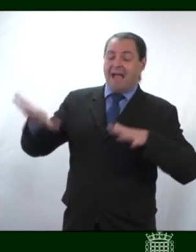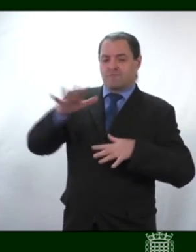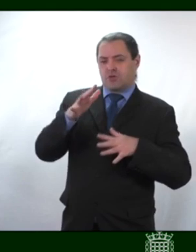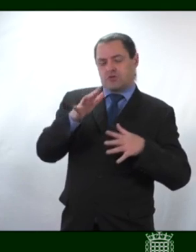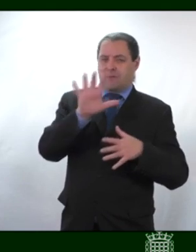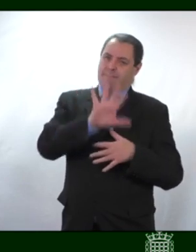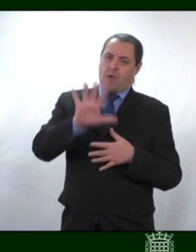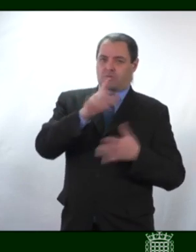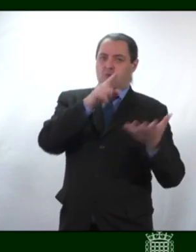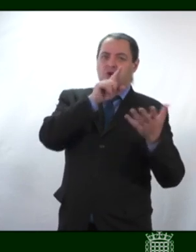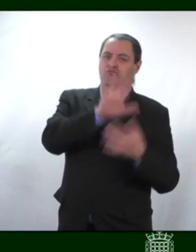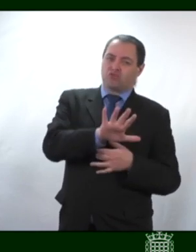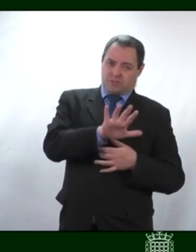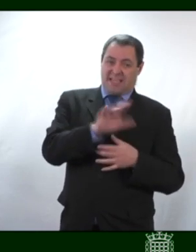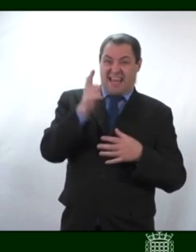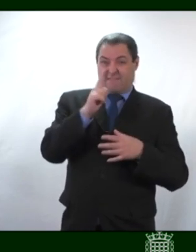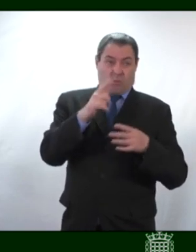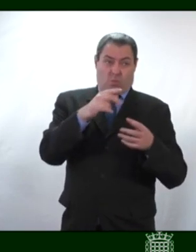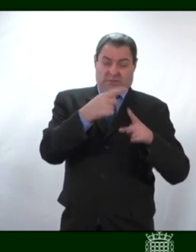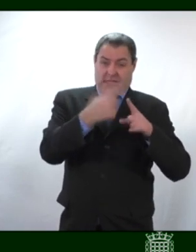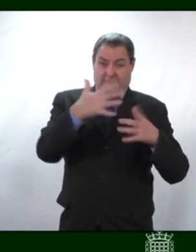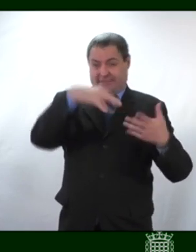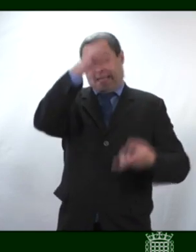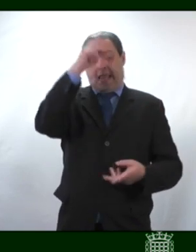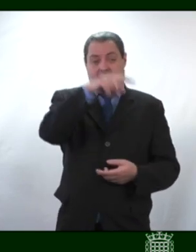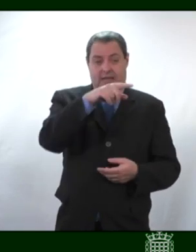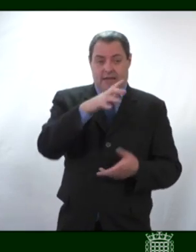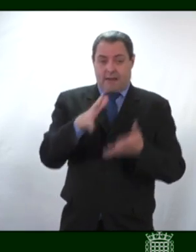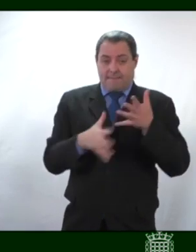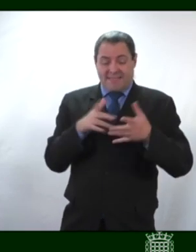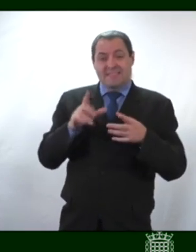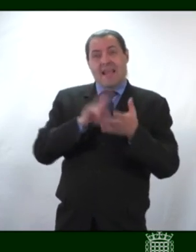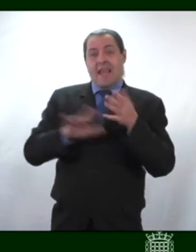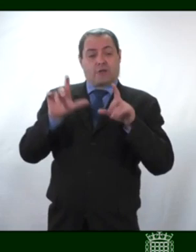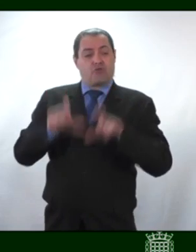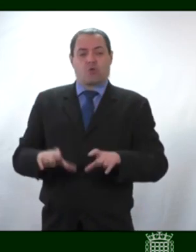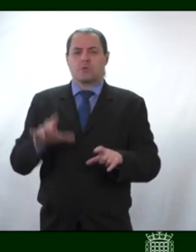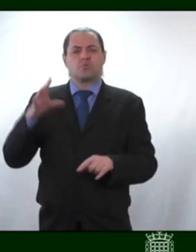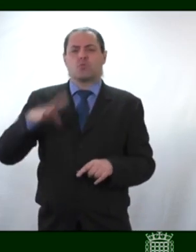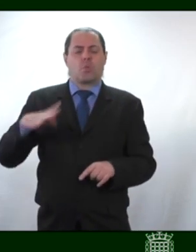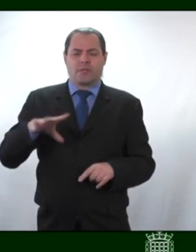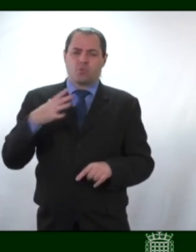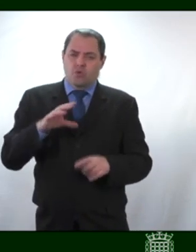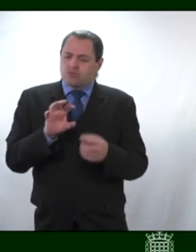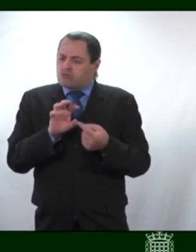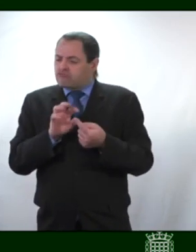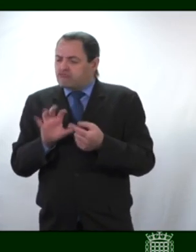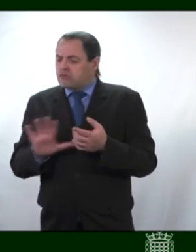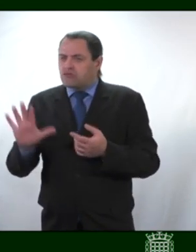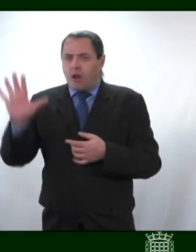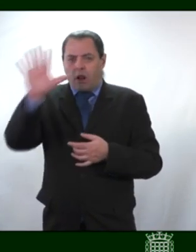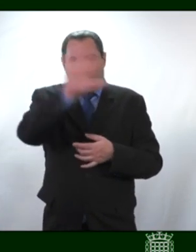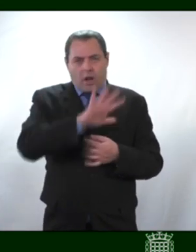the rate in Liverpool. So I think it's absolutely right the government isn't following a national lockdown, but is instead following the regional,